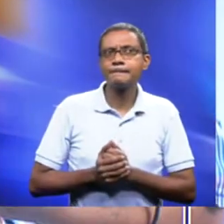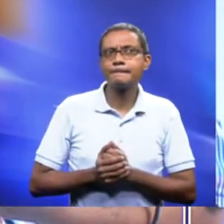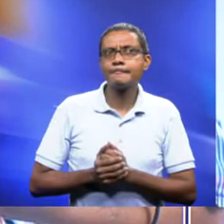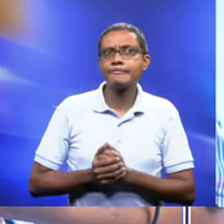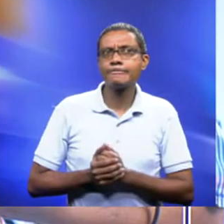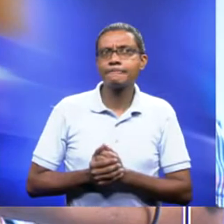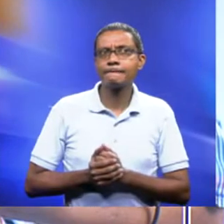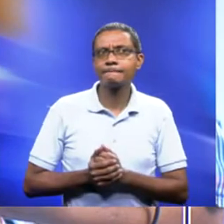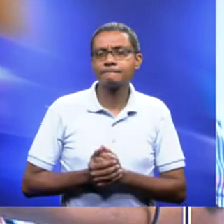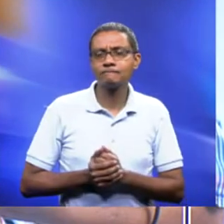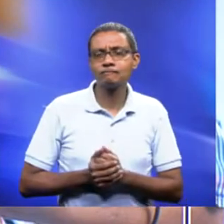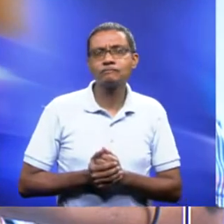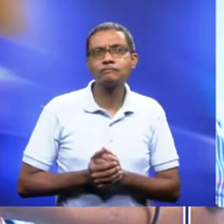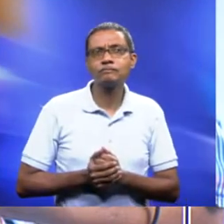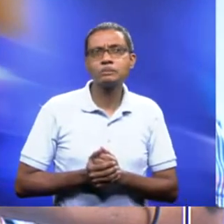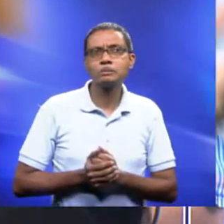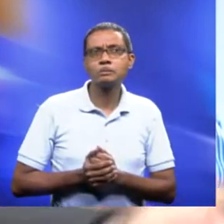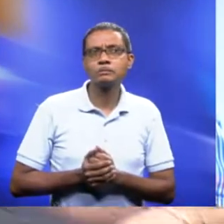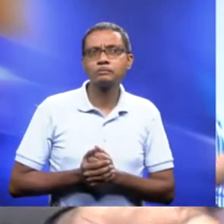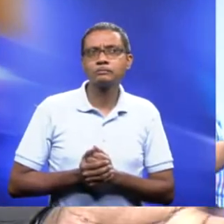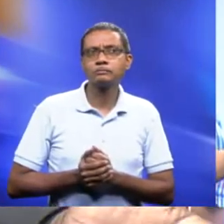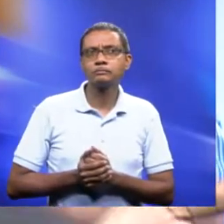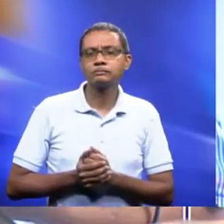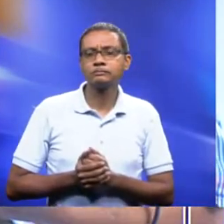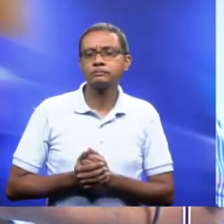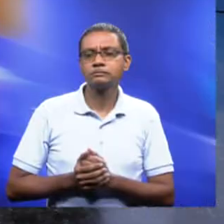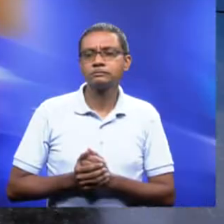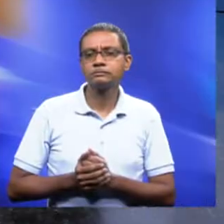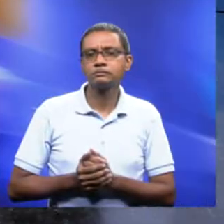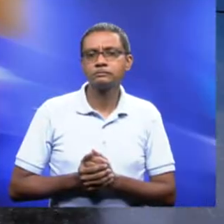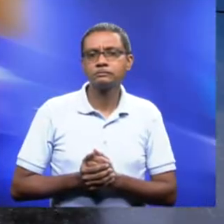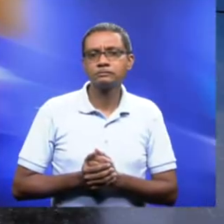later, everything related to your search,